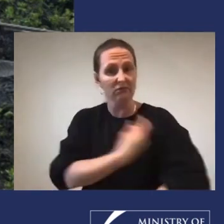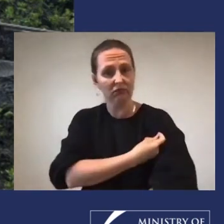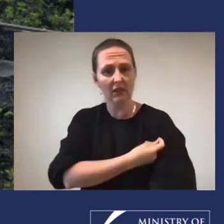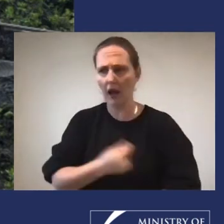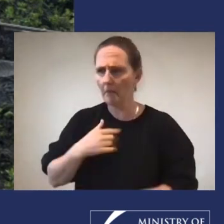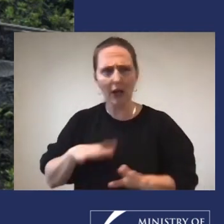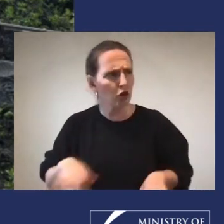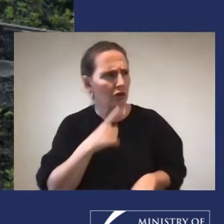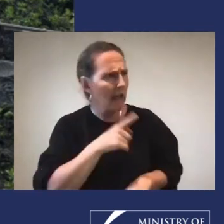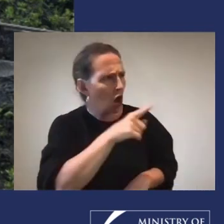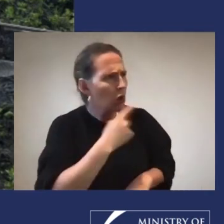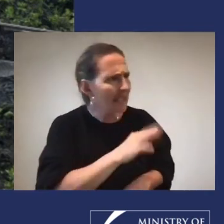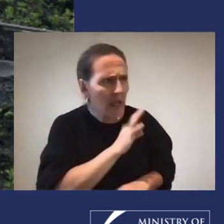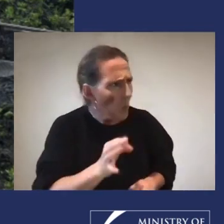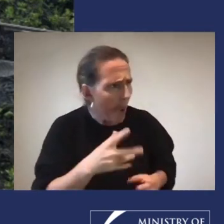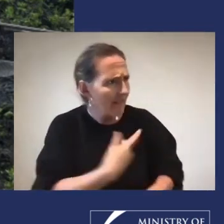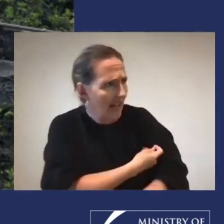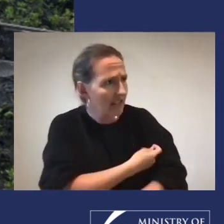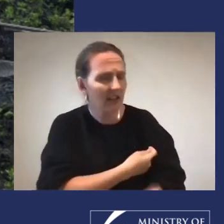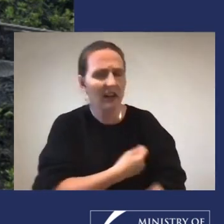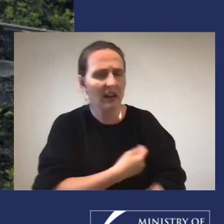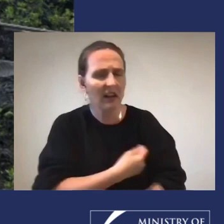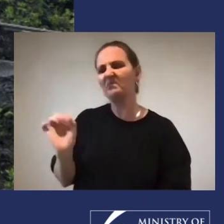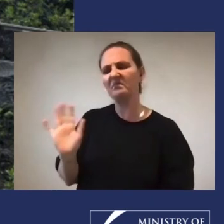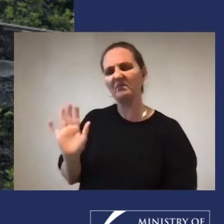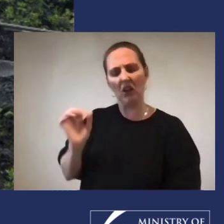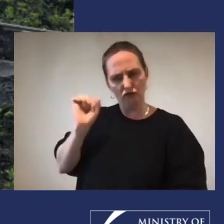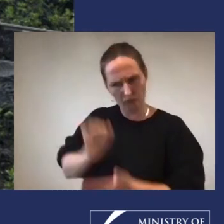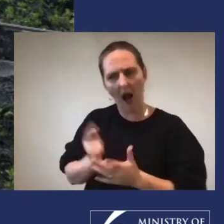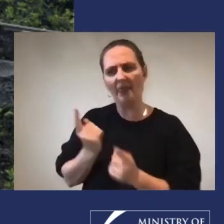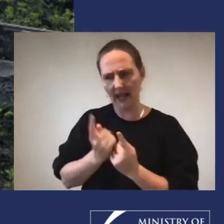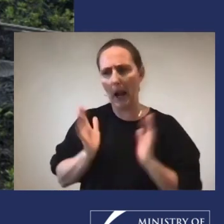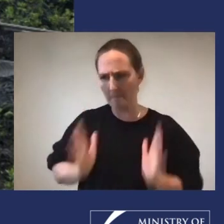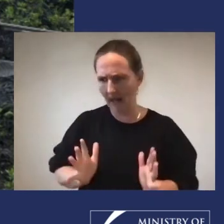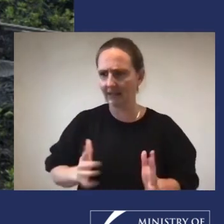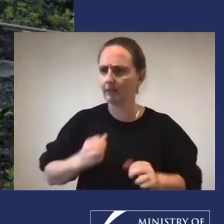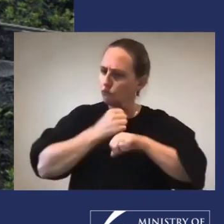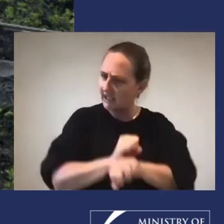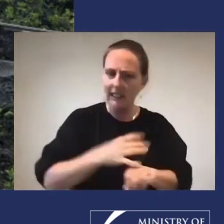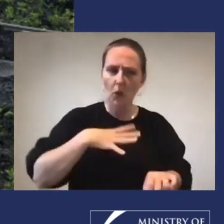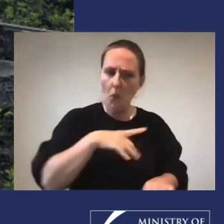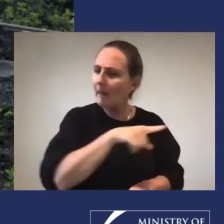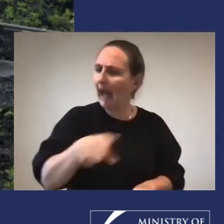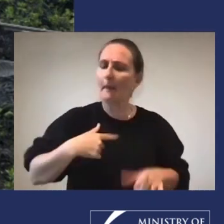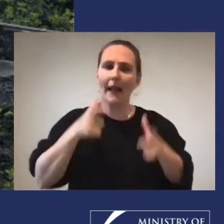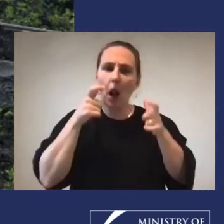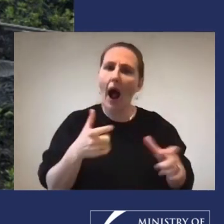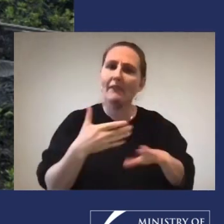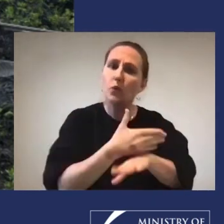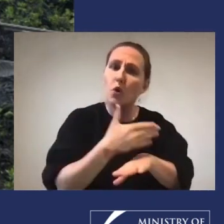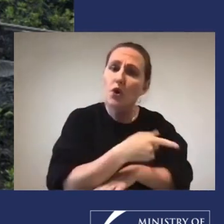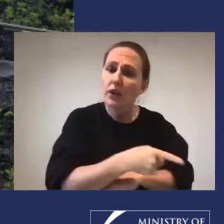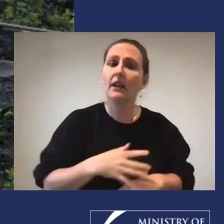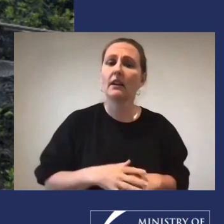vaccinated. And I said, no, I thought it was the right thing to do, to protect the women I'm going to look after. And I just felt in my heart it was the right thing to do.